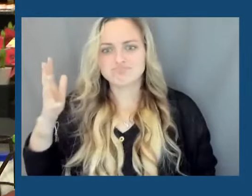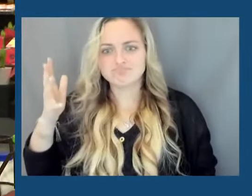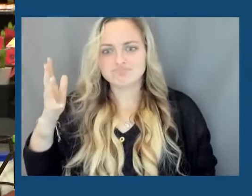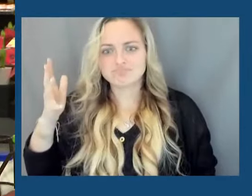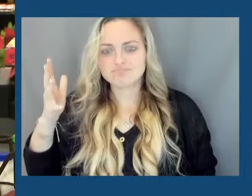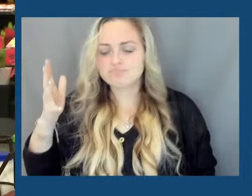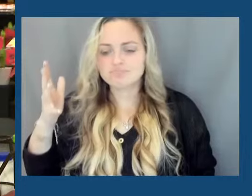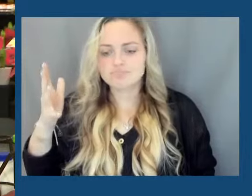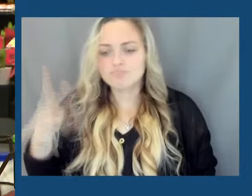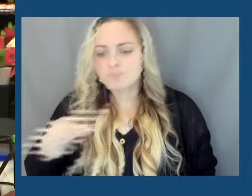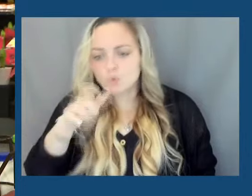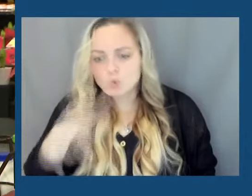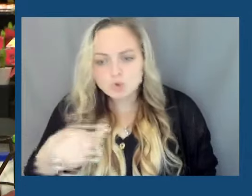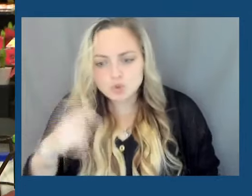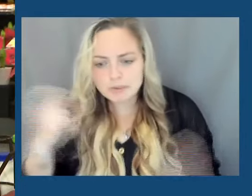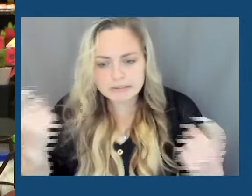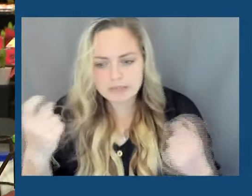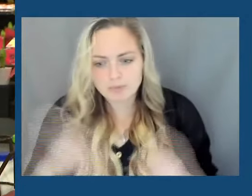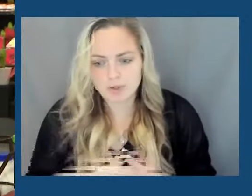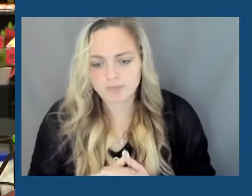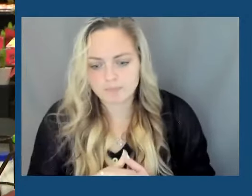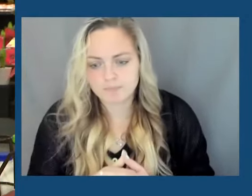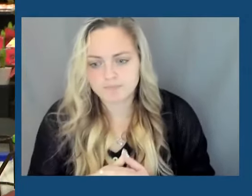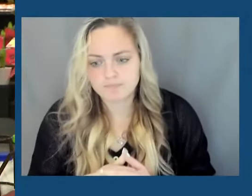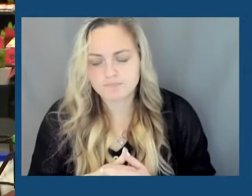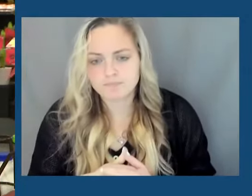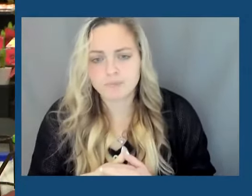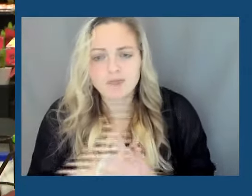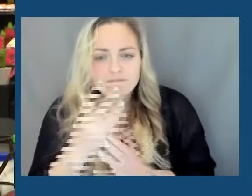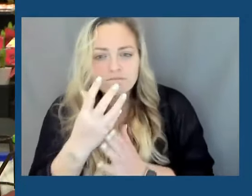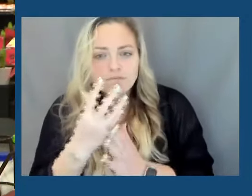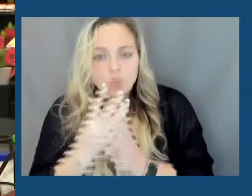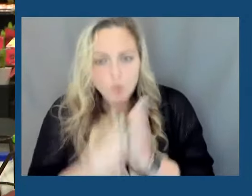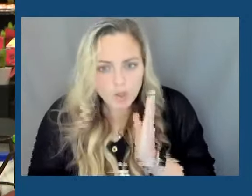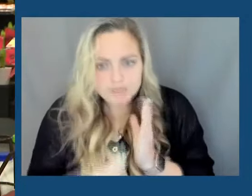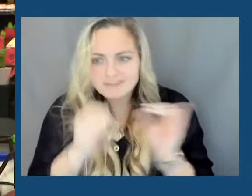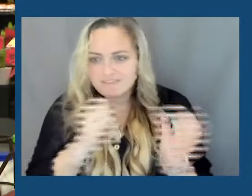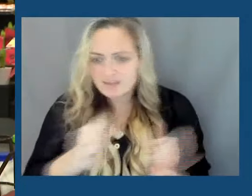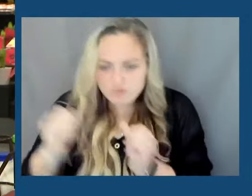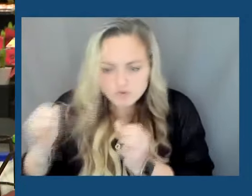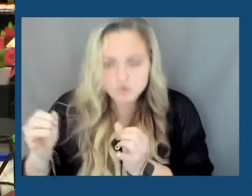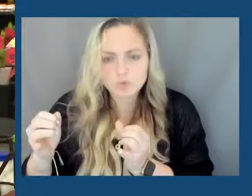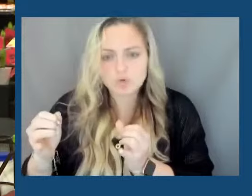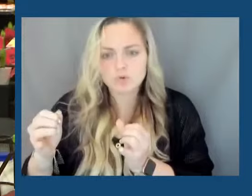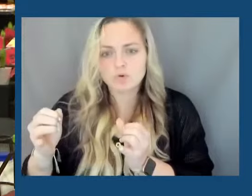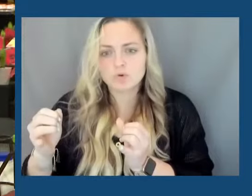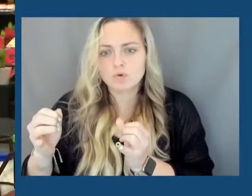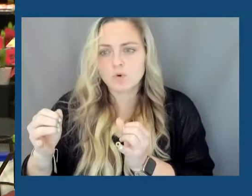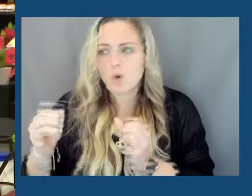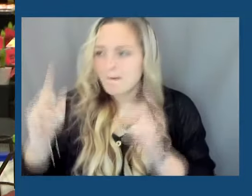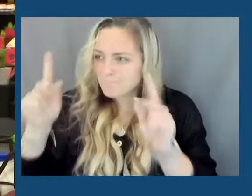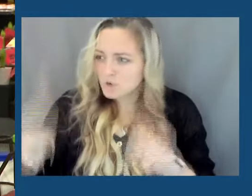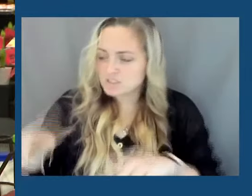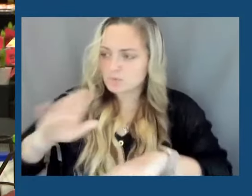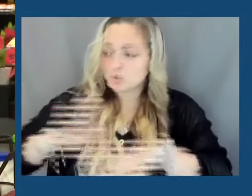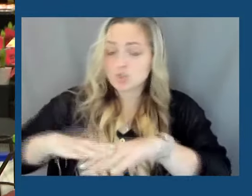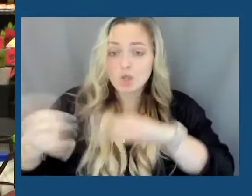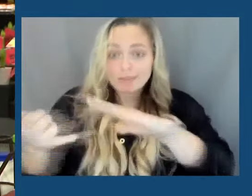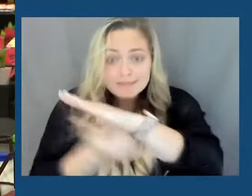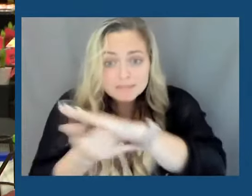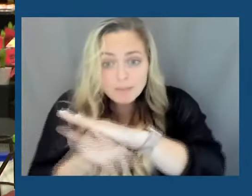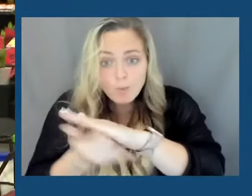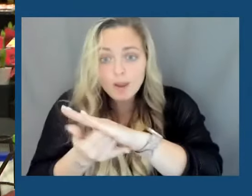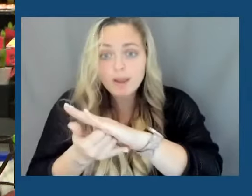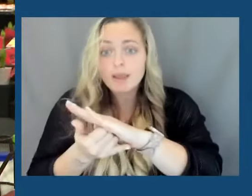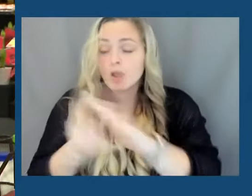celebrate the loss of an individual on a subway train who needed help. And we're going to change our